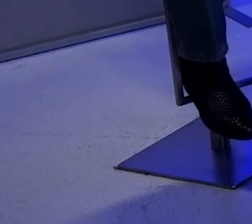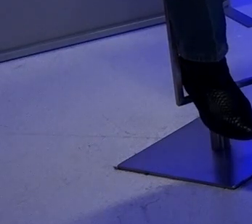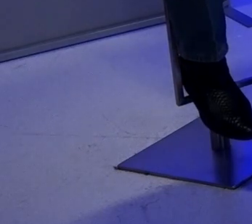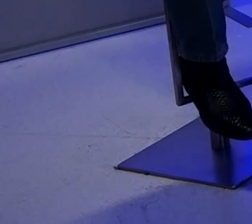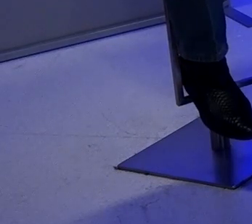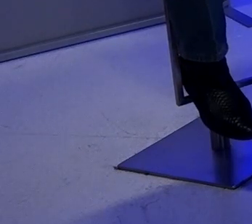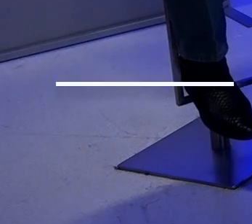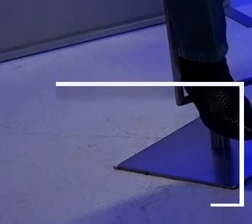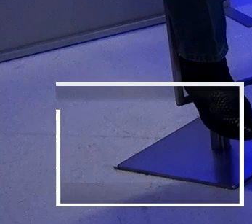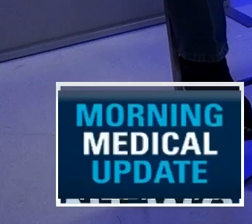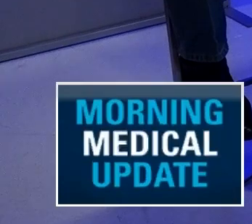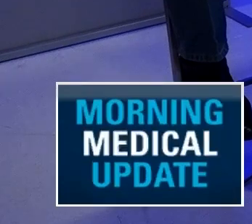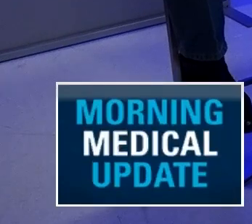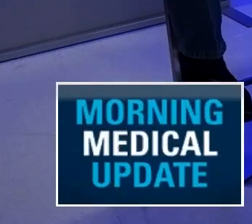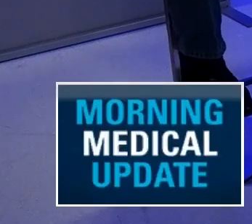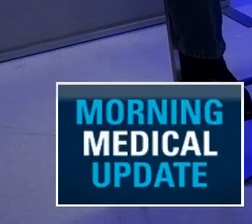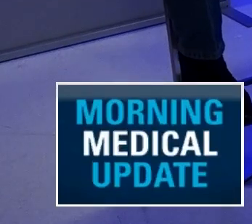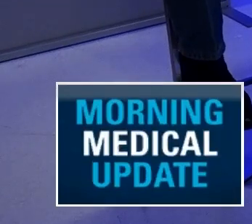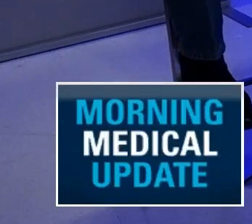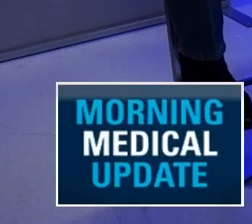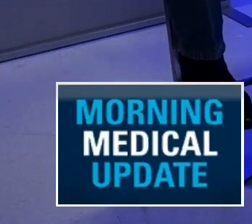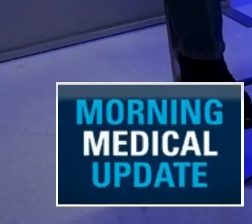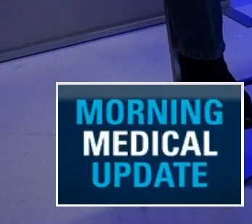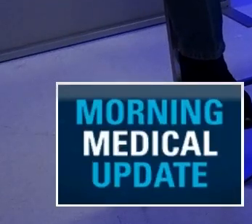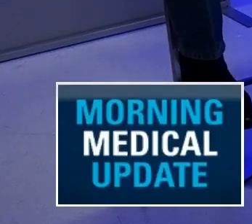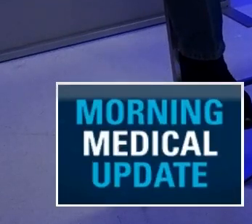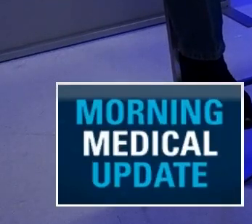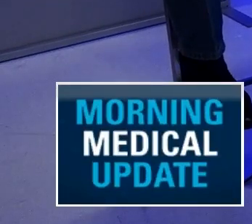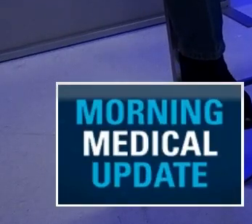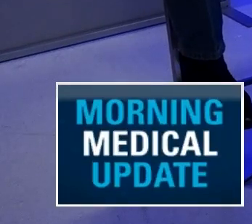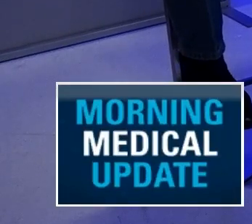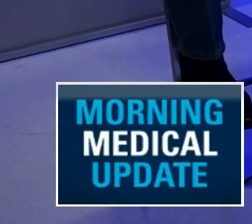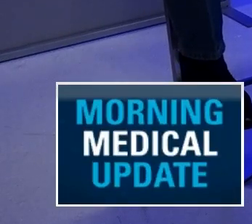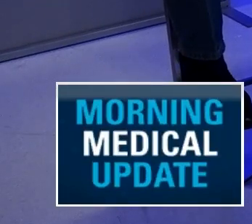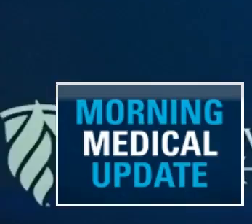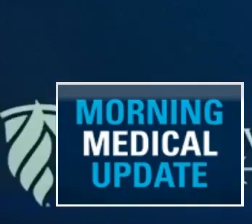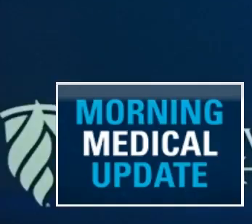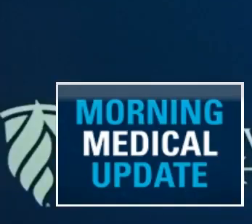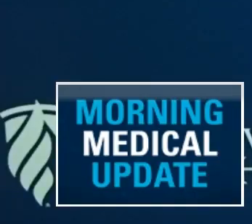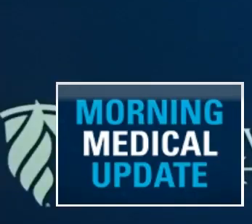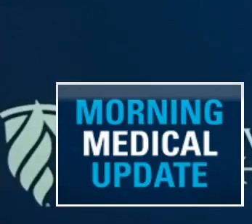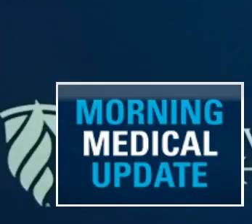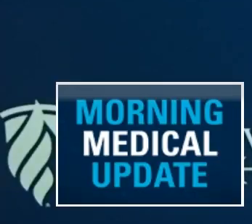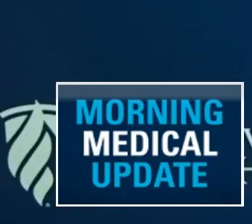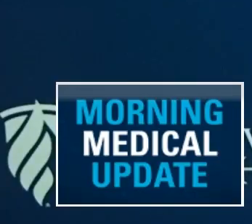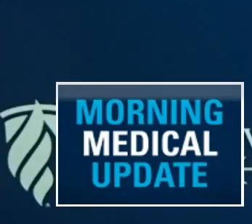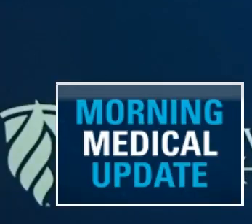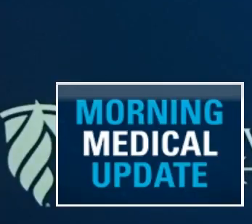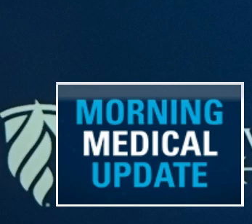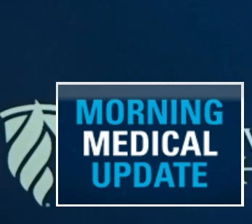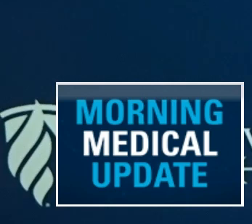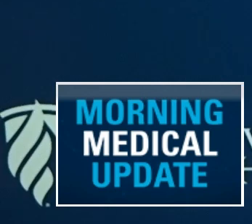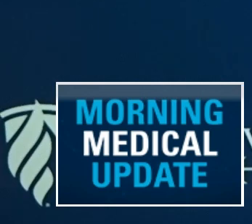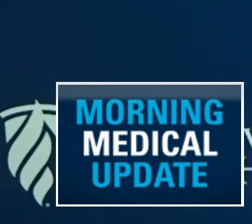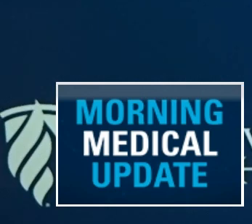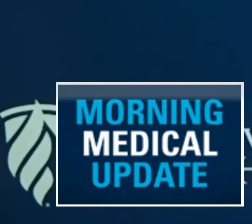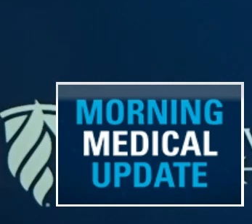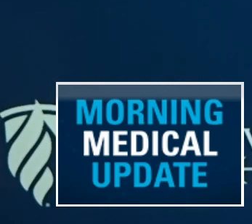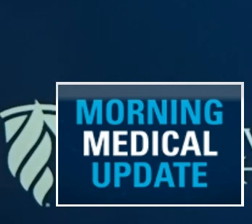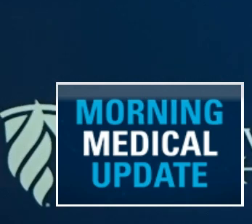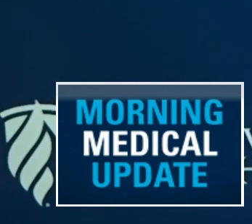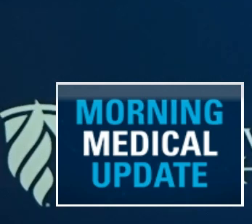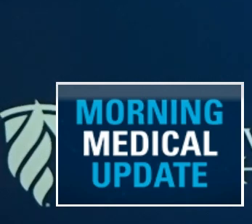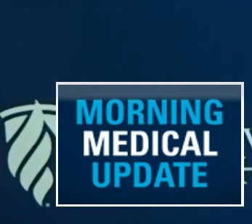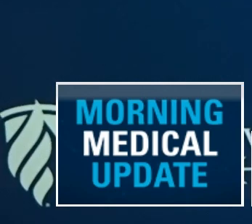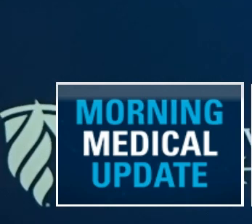this. Just a remarkable man, a very strong man, and a person, I want to save all my patients,